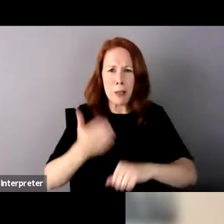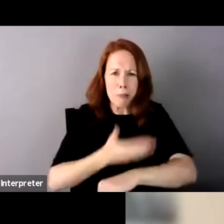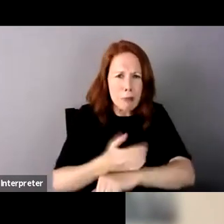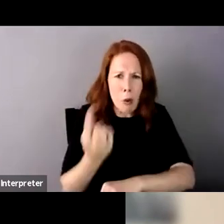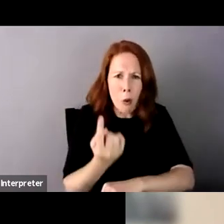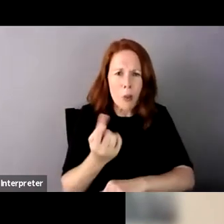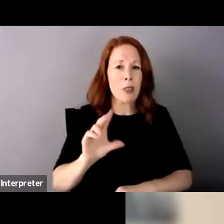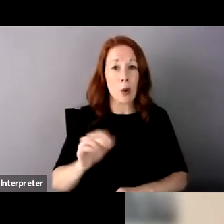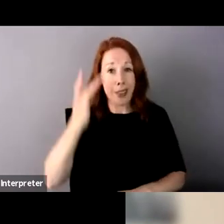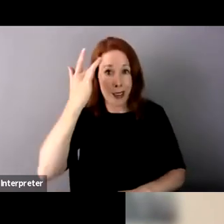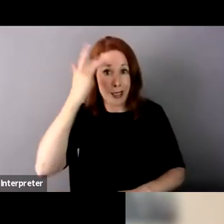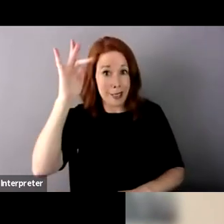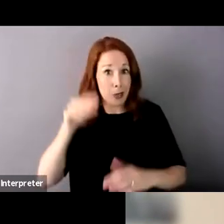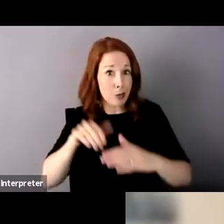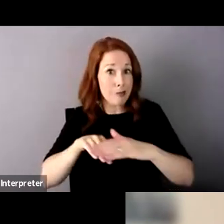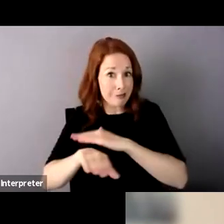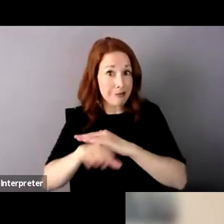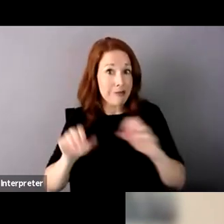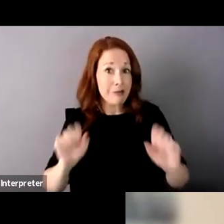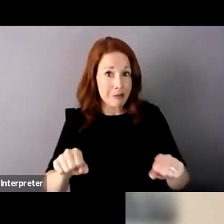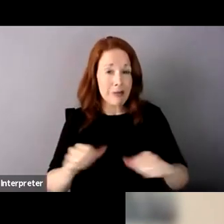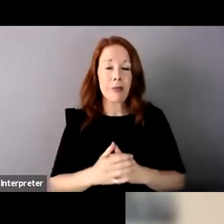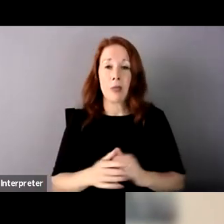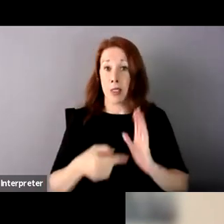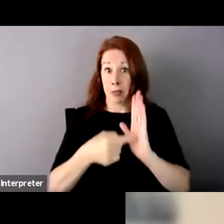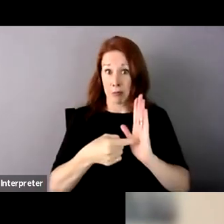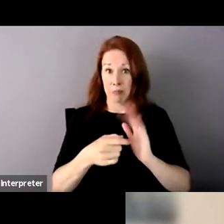There's that intellectual side too. And the changes like,